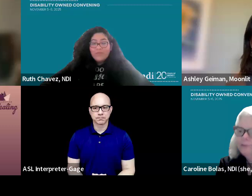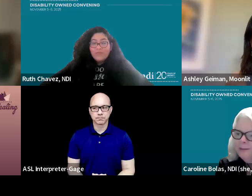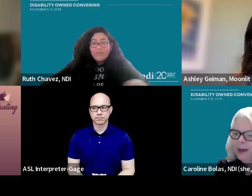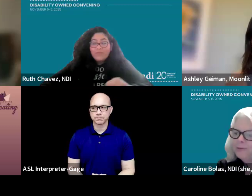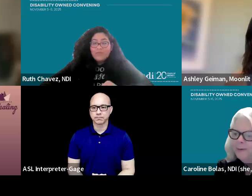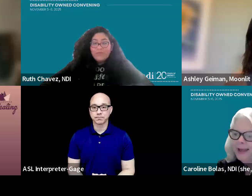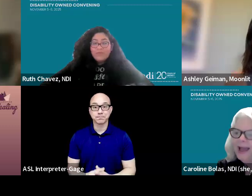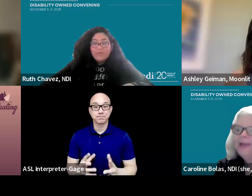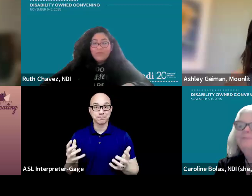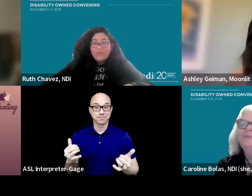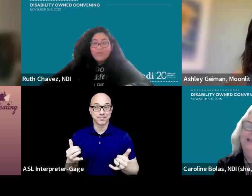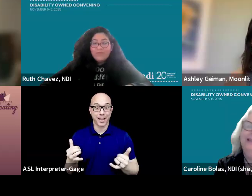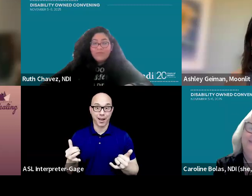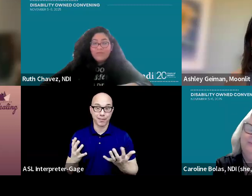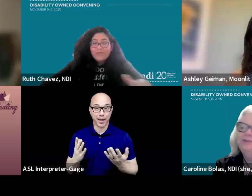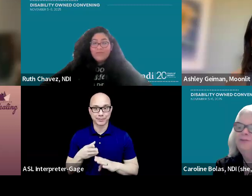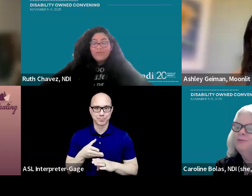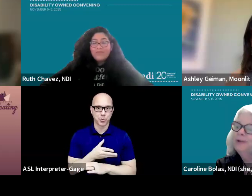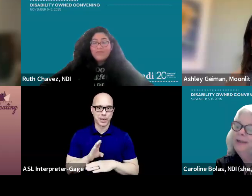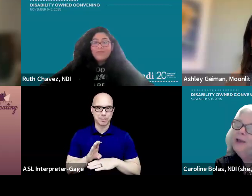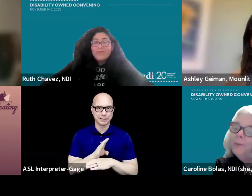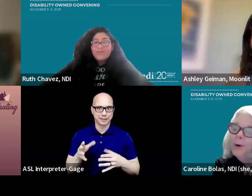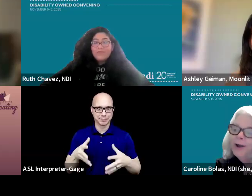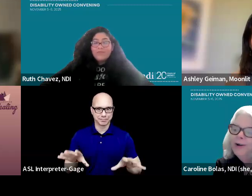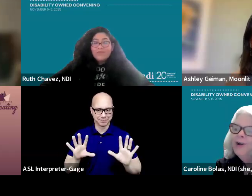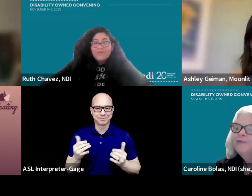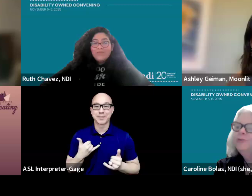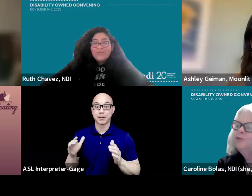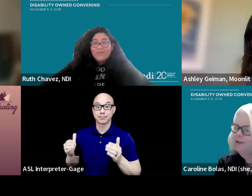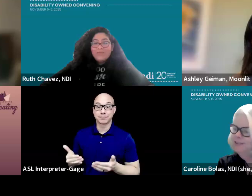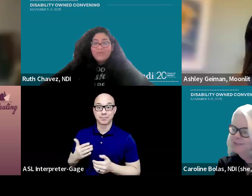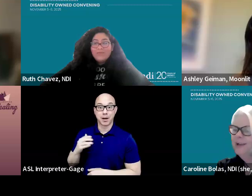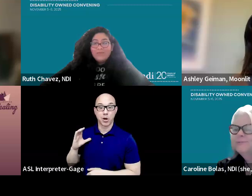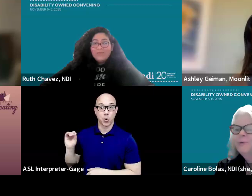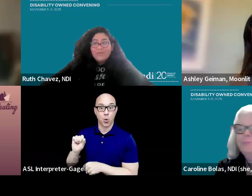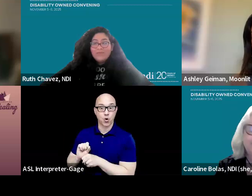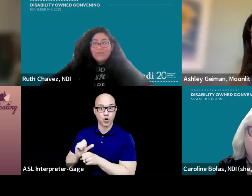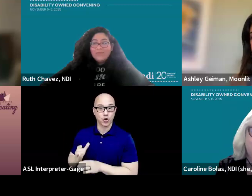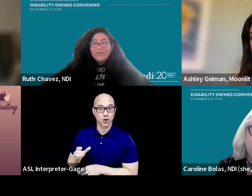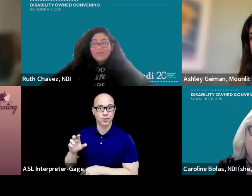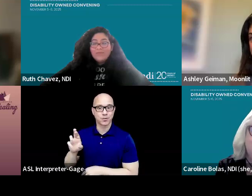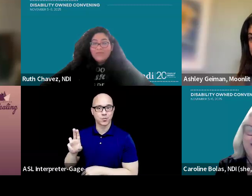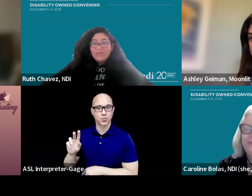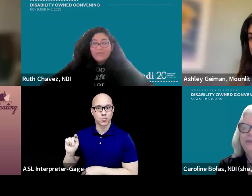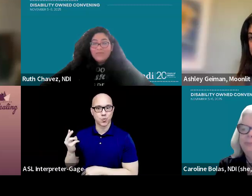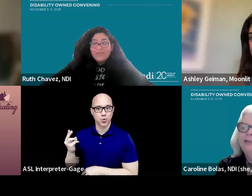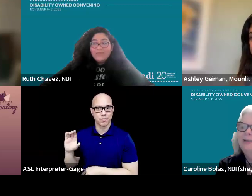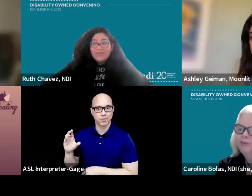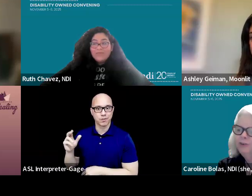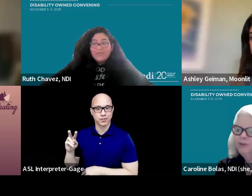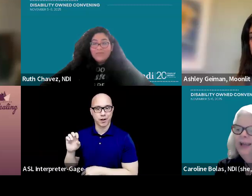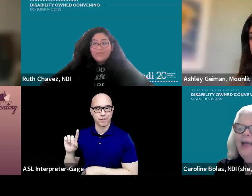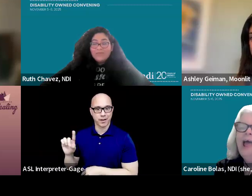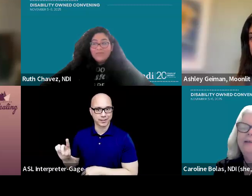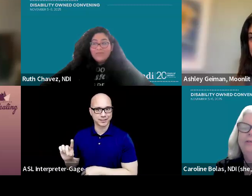So with all the housekeeping out the way, I am delighted to introduce my co-worker, Ruth Chavez, small business specialist here at National